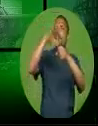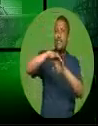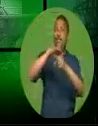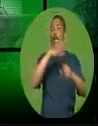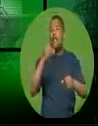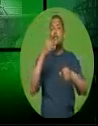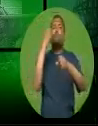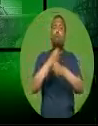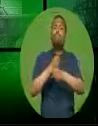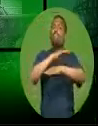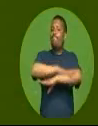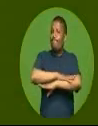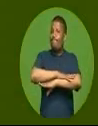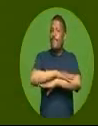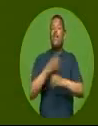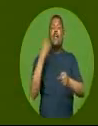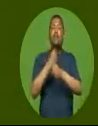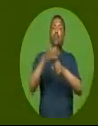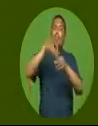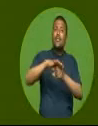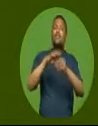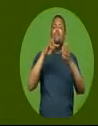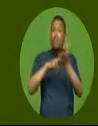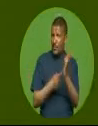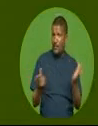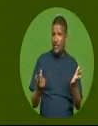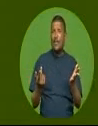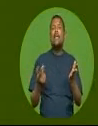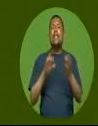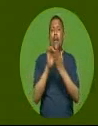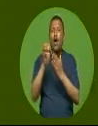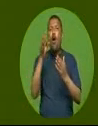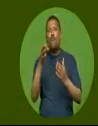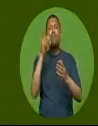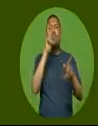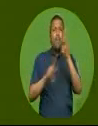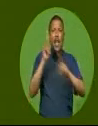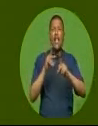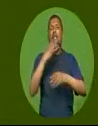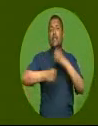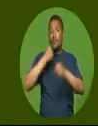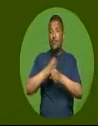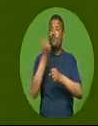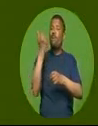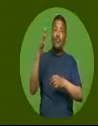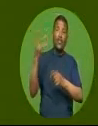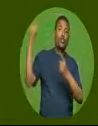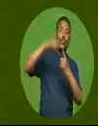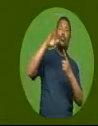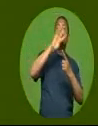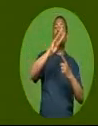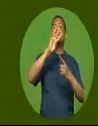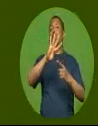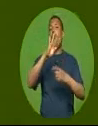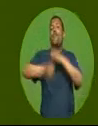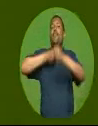employment and unemployment. Employment refers to the number of people aged from 15